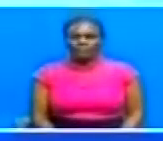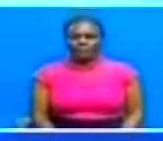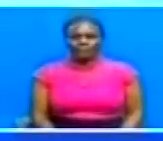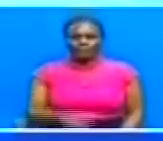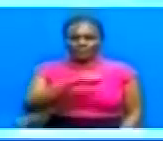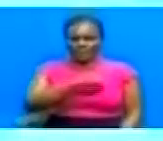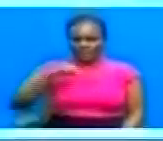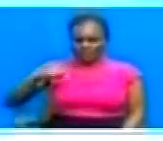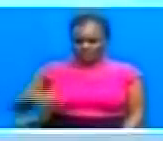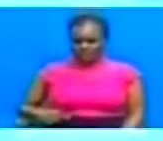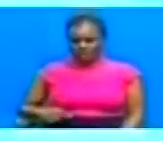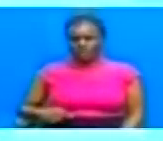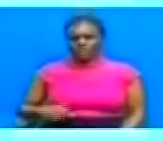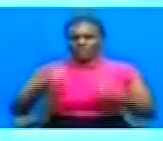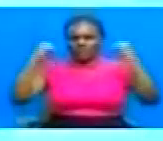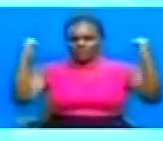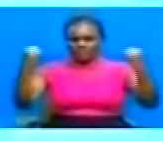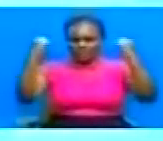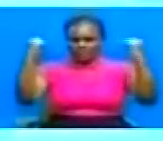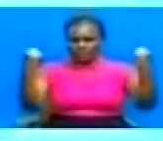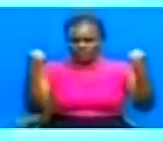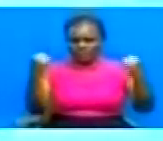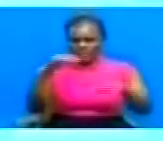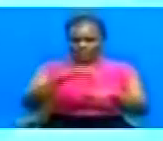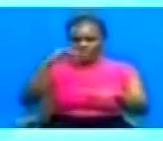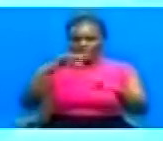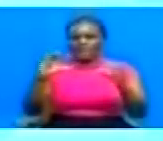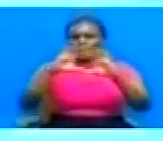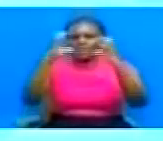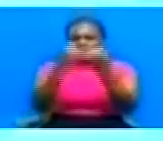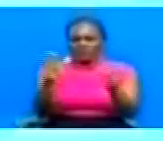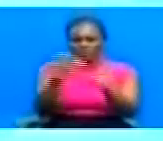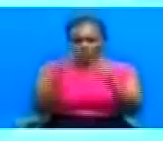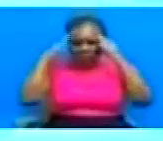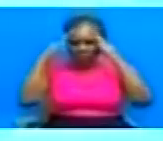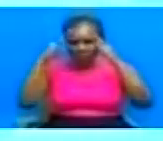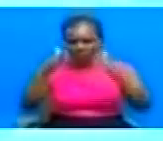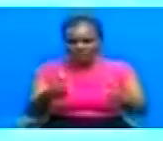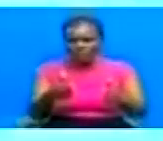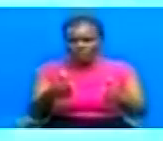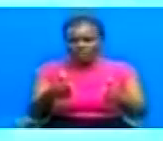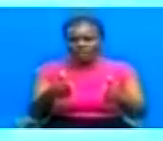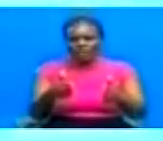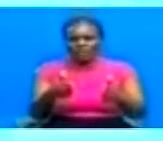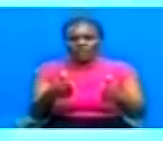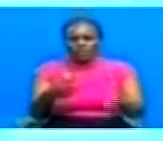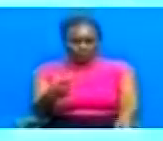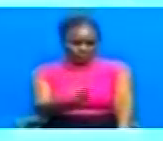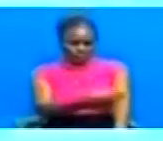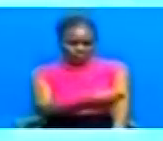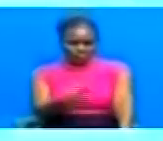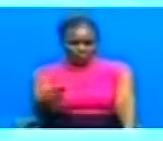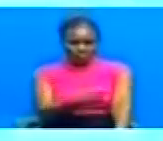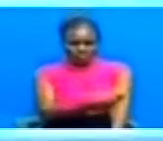The Beijing World Athletics Championships fever is yet to be felt across the world, as focus continues to be on widespread doping claims that